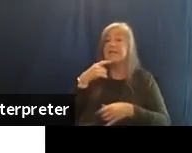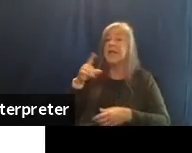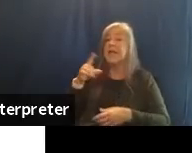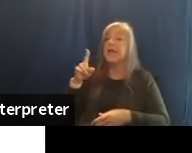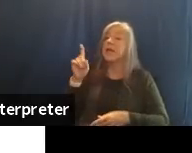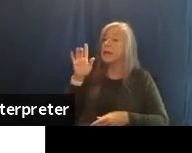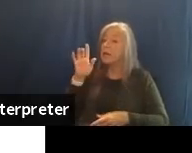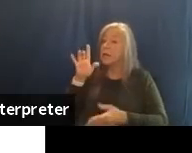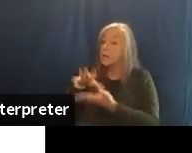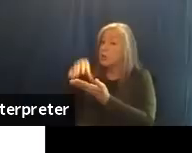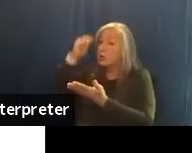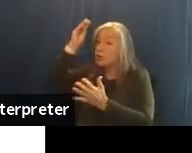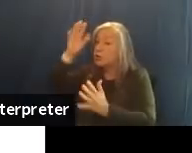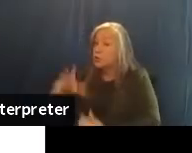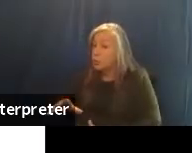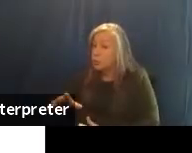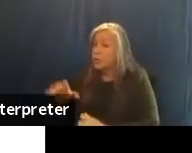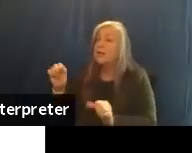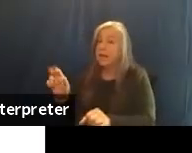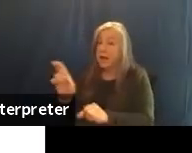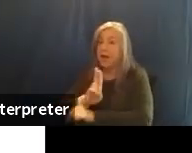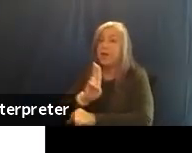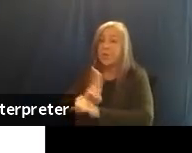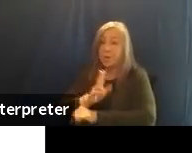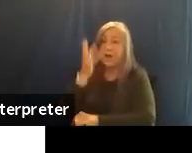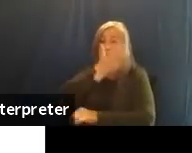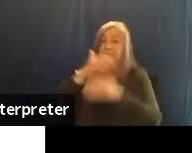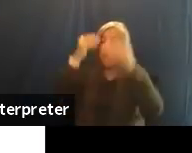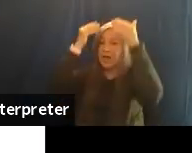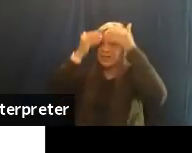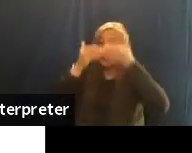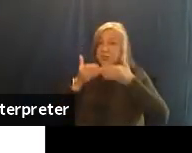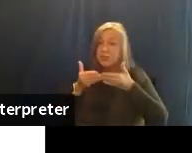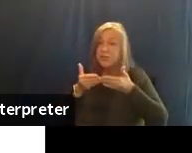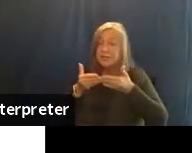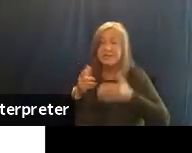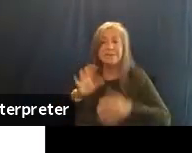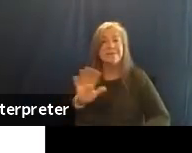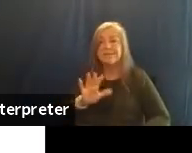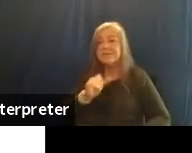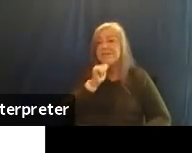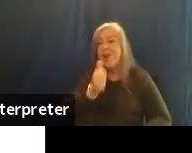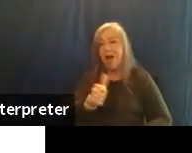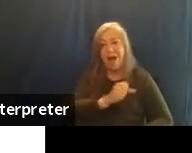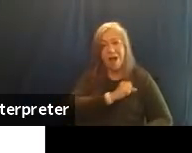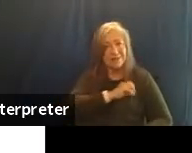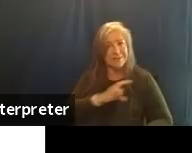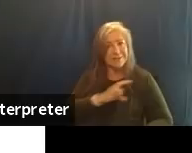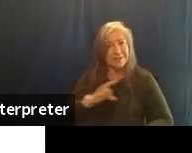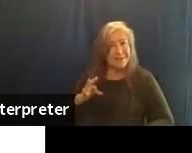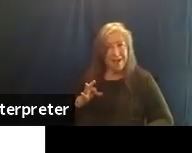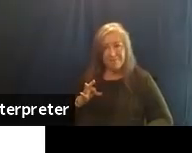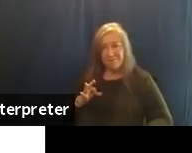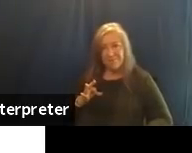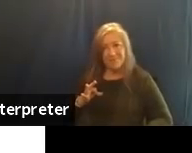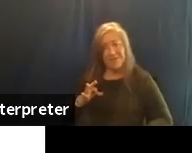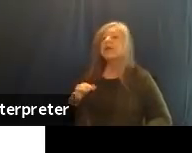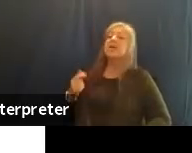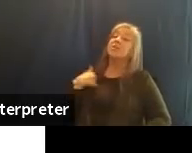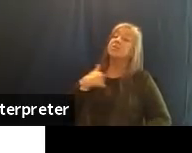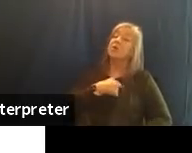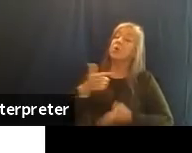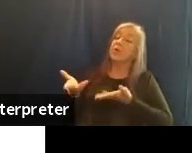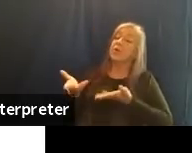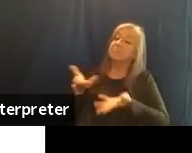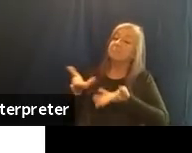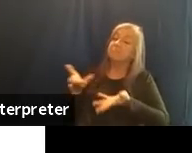That does not apply to staff. So we were able to work with the health department and make it so that